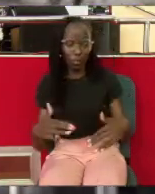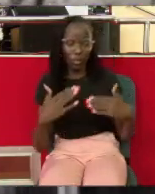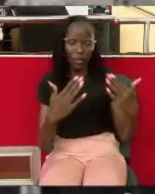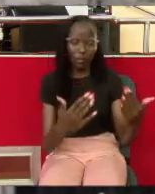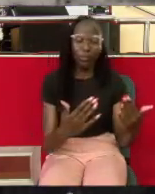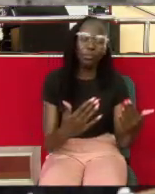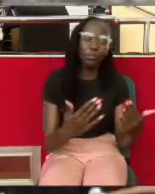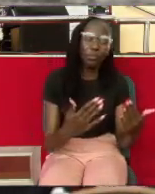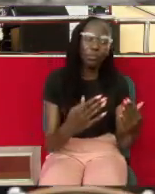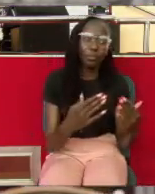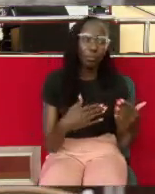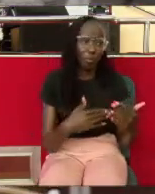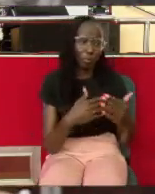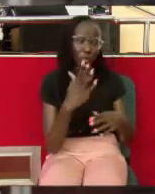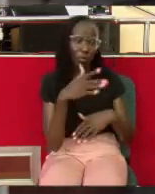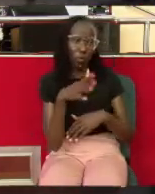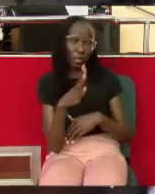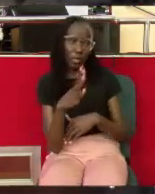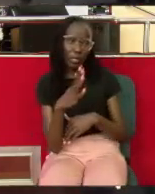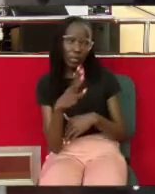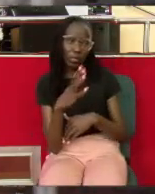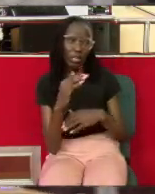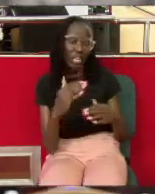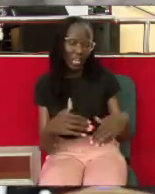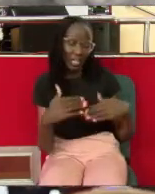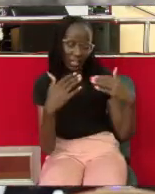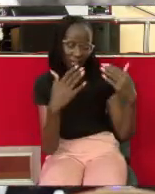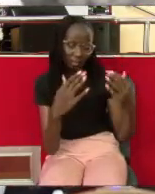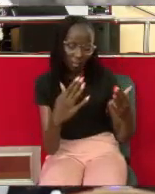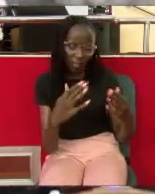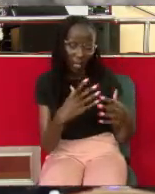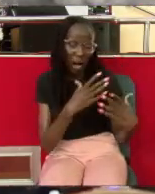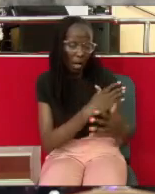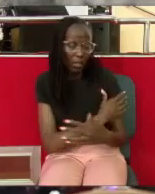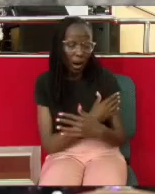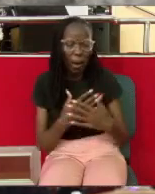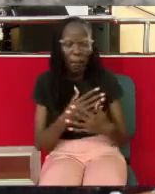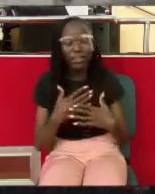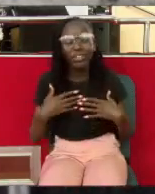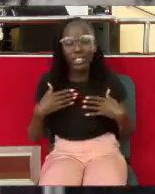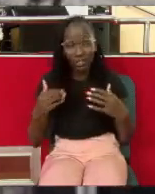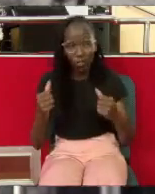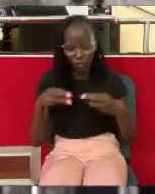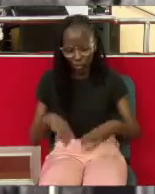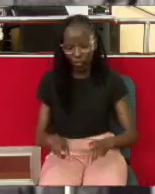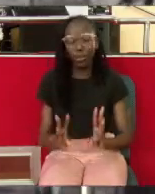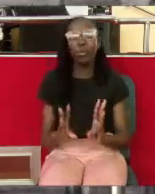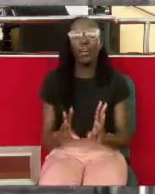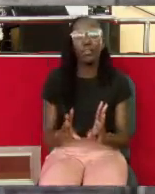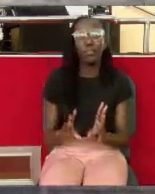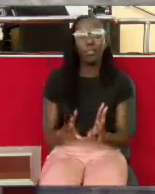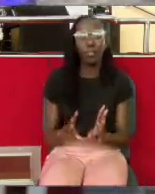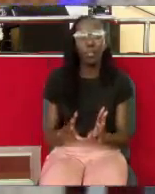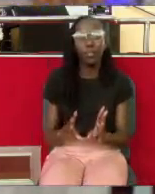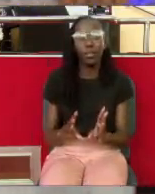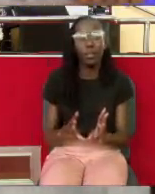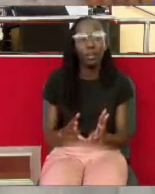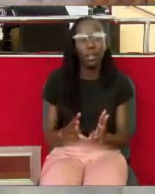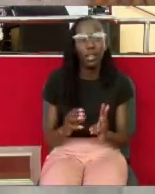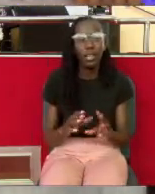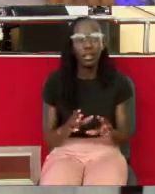the vigor of giving birth to miracles, signs and wonder leaves